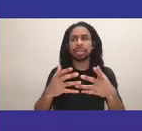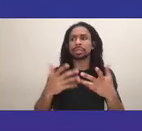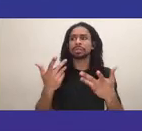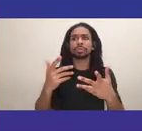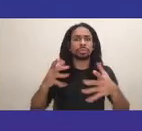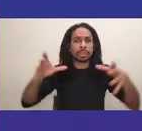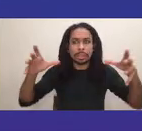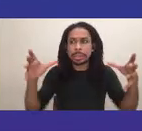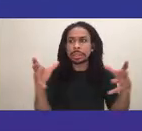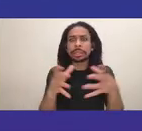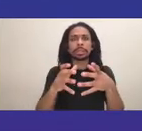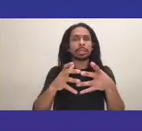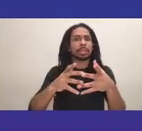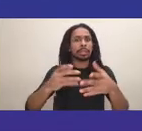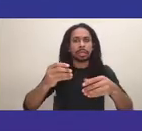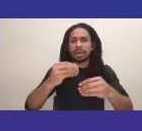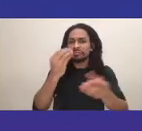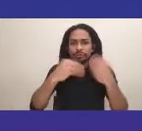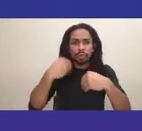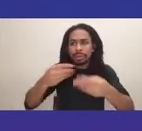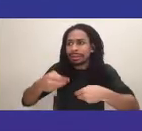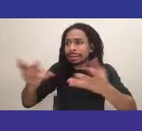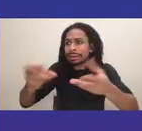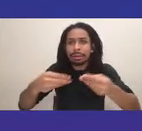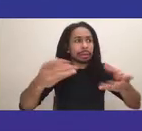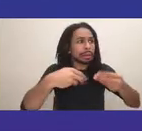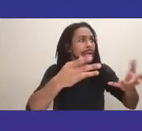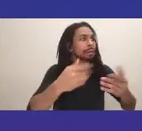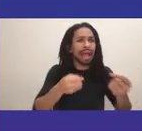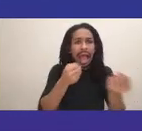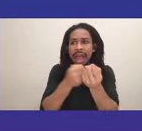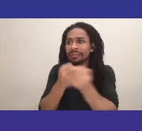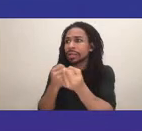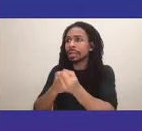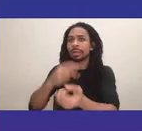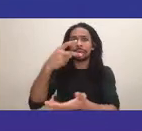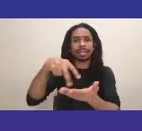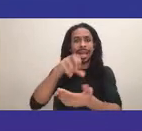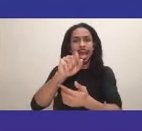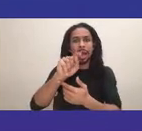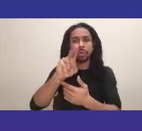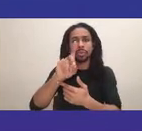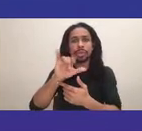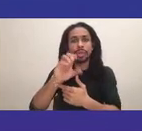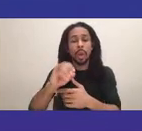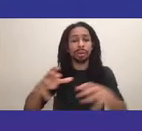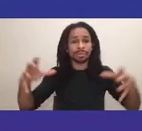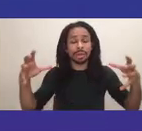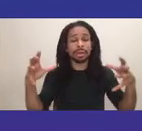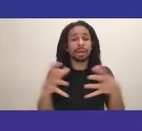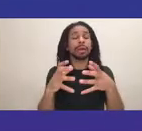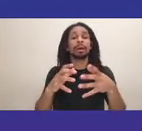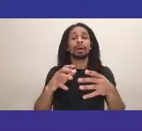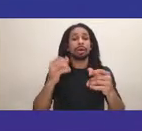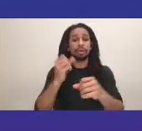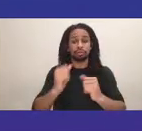to distribute meals to advocate. Dance studios came together and created the Dance Studio Alliance to advocate for themselves